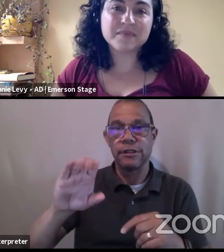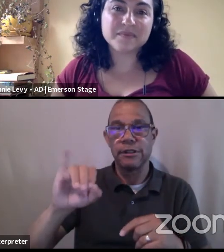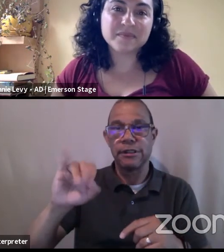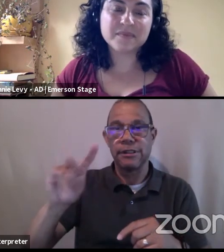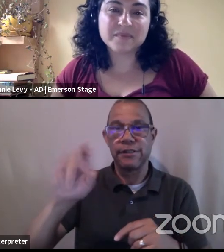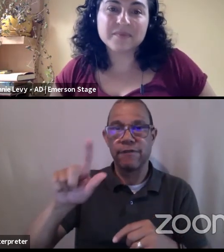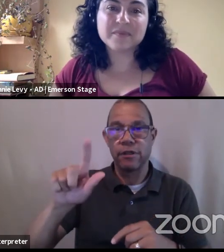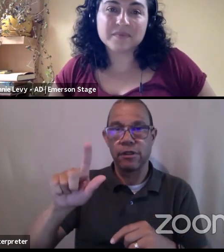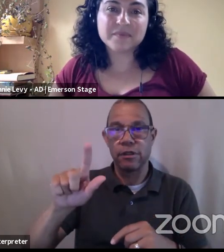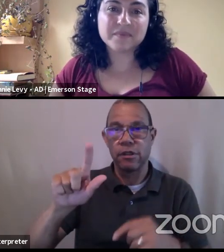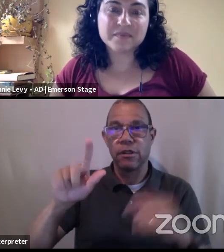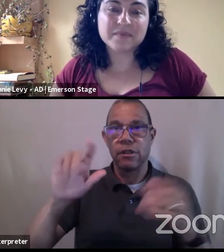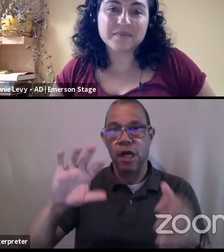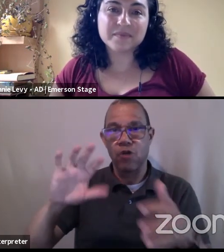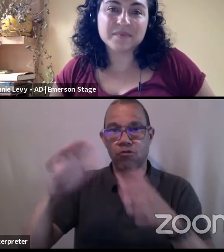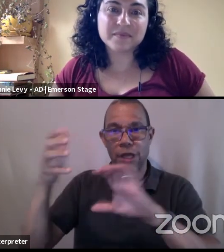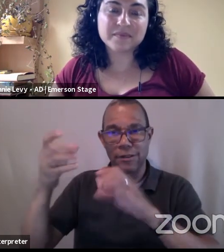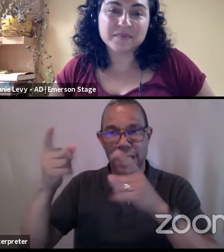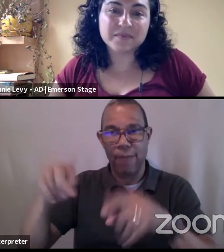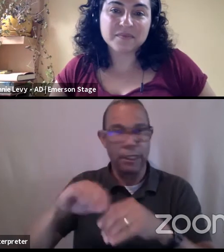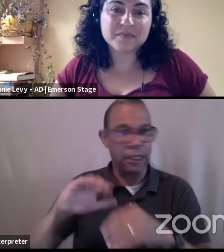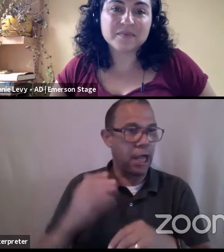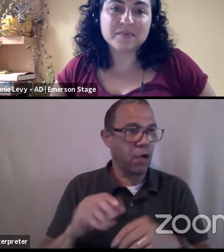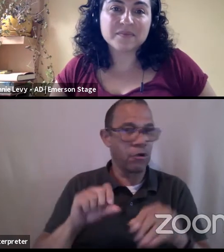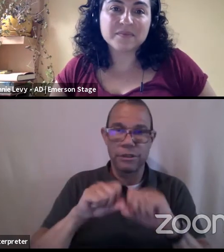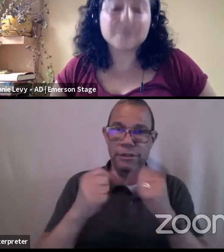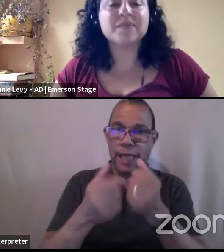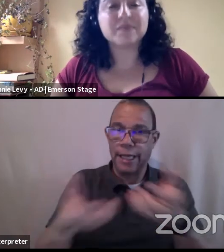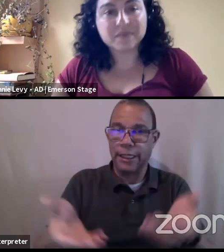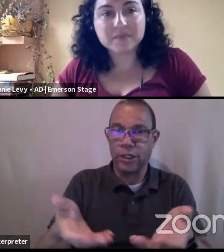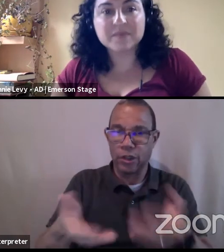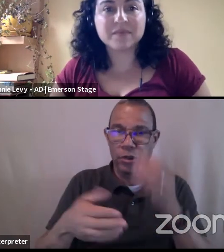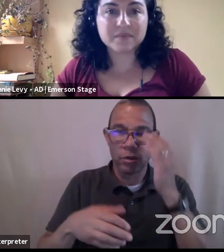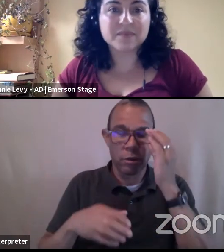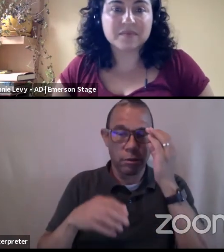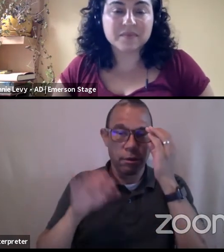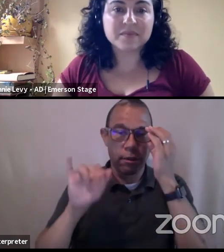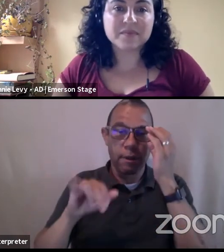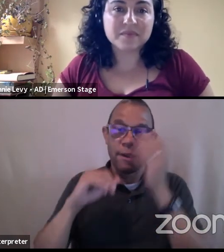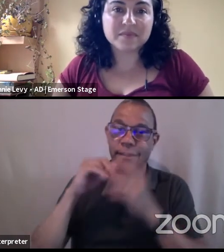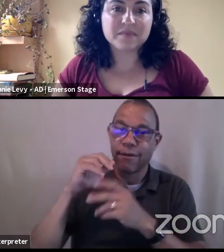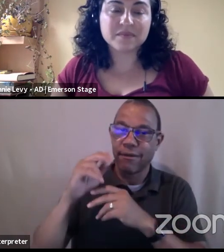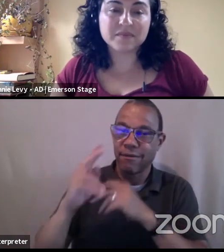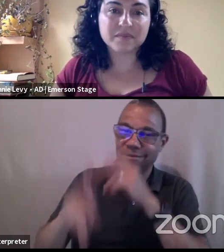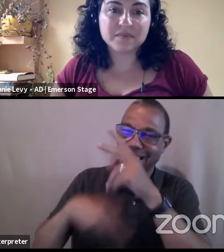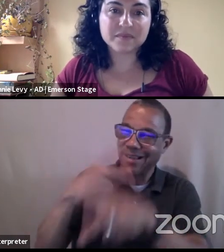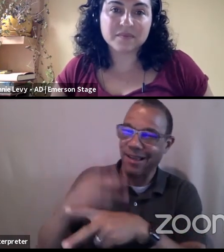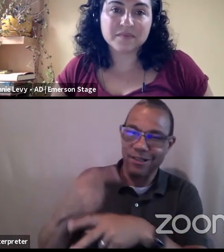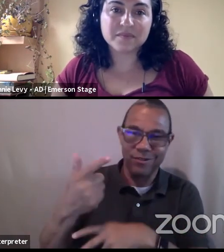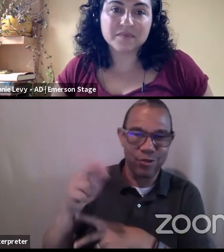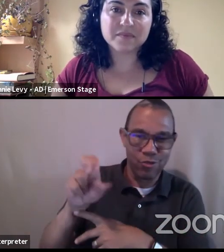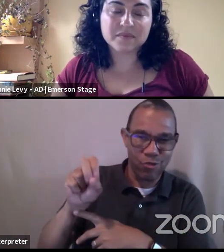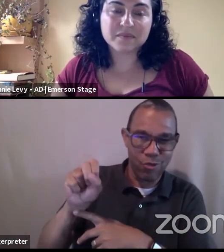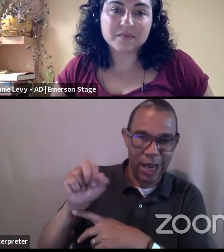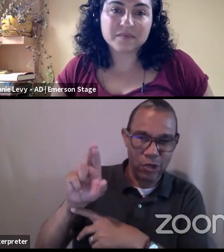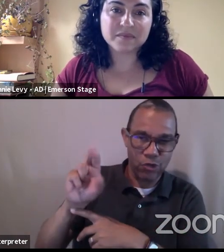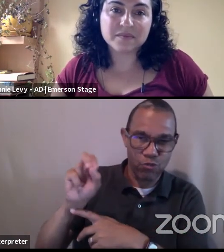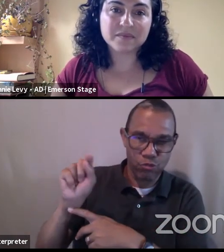it's kind of um uh grassroots uh grassroots you know uh